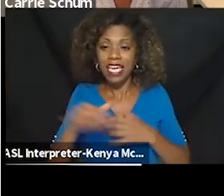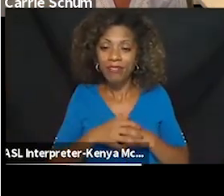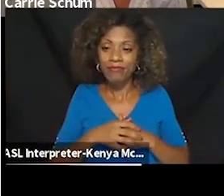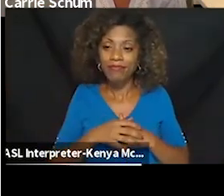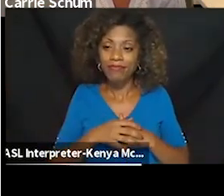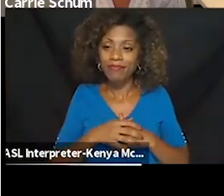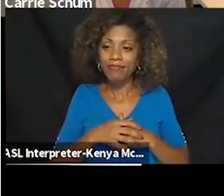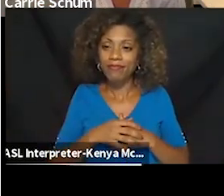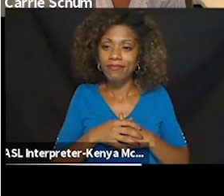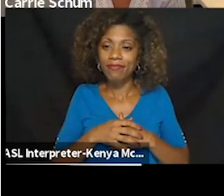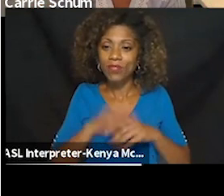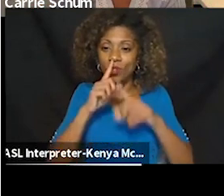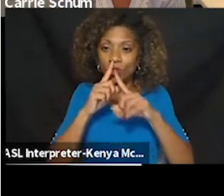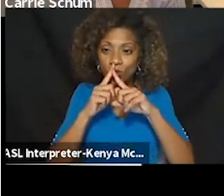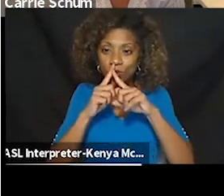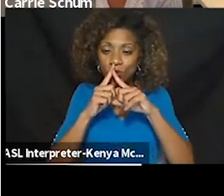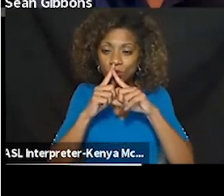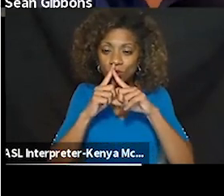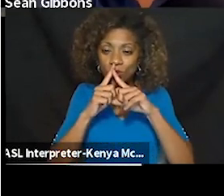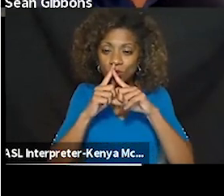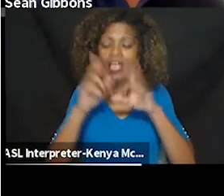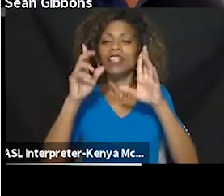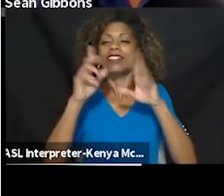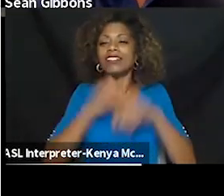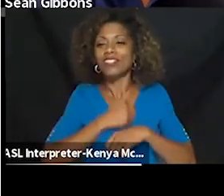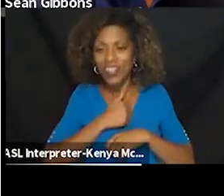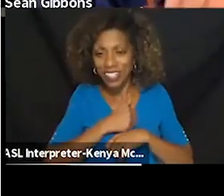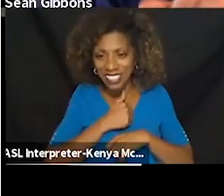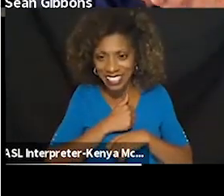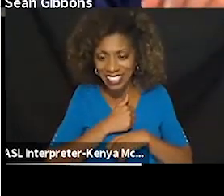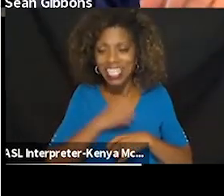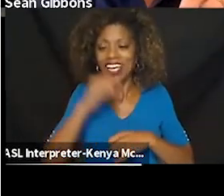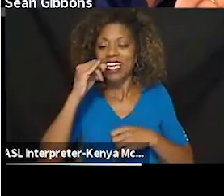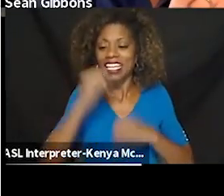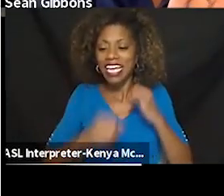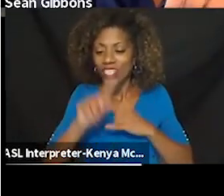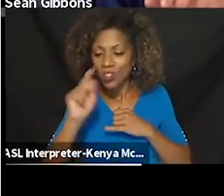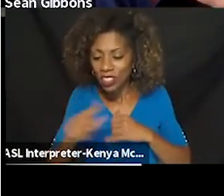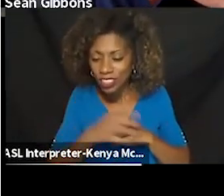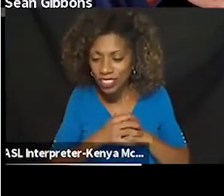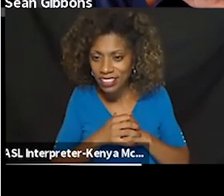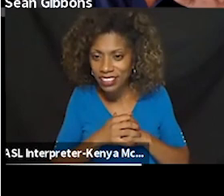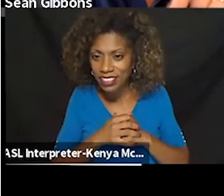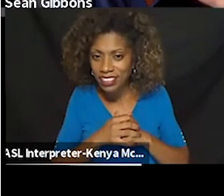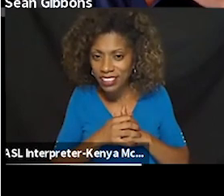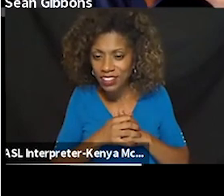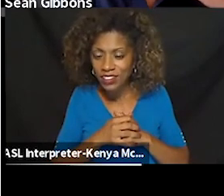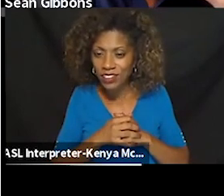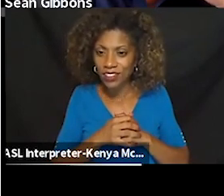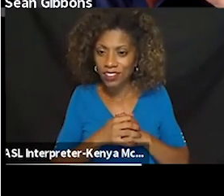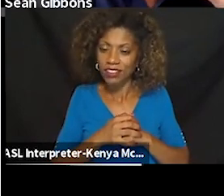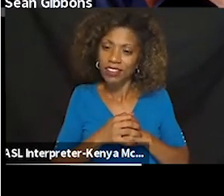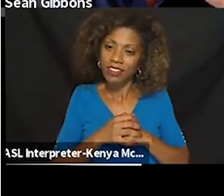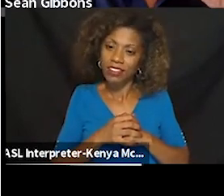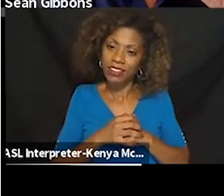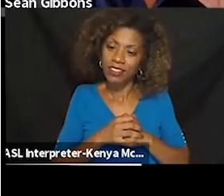I know you're muted, Sean. Muted myself. Sorry about that, gang. A final question before we let everybody go, and that would be, what's the one